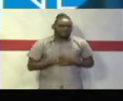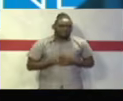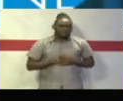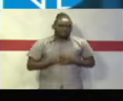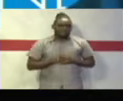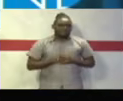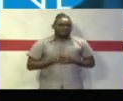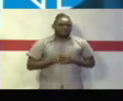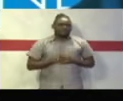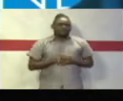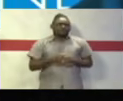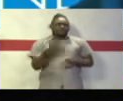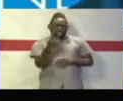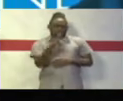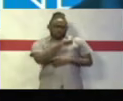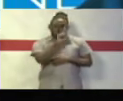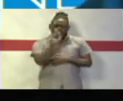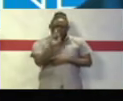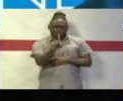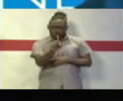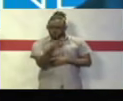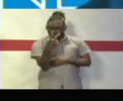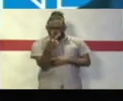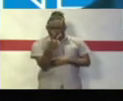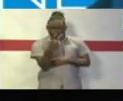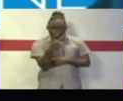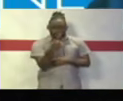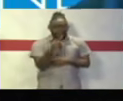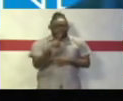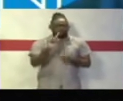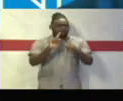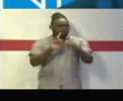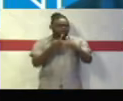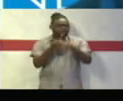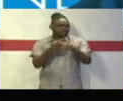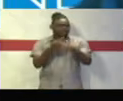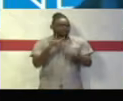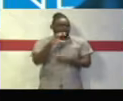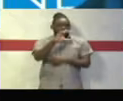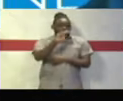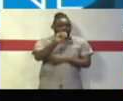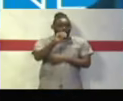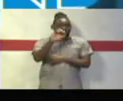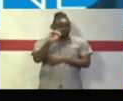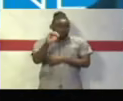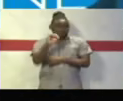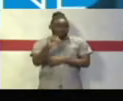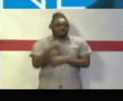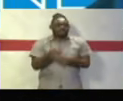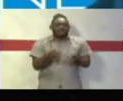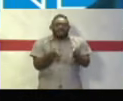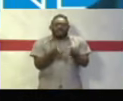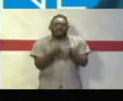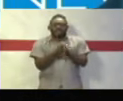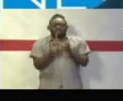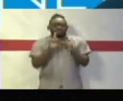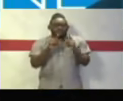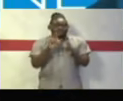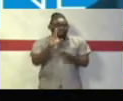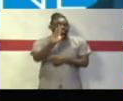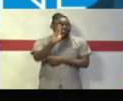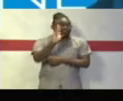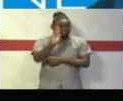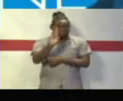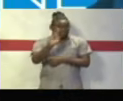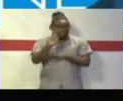My 2 questions today for the CMO. CMO, I wanted to speak about the 6 Delta cases that we have. 2 of